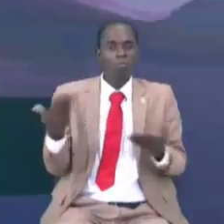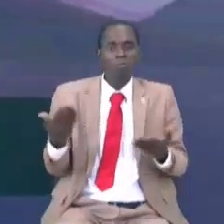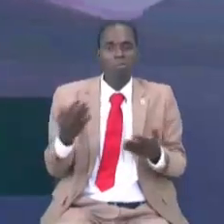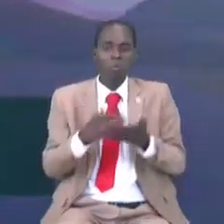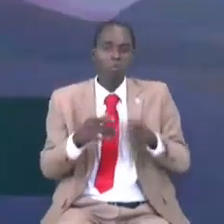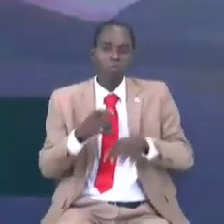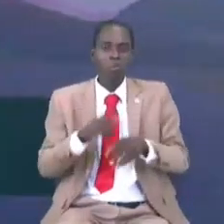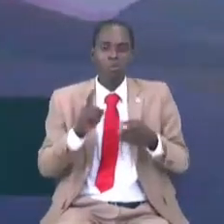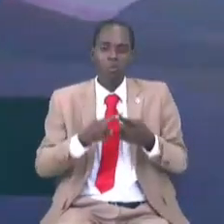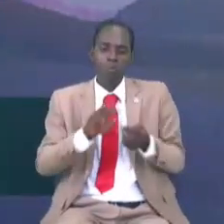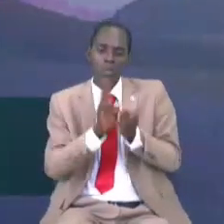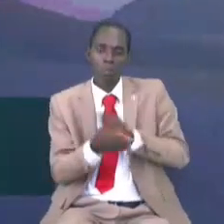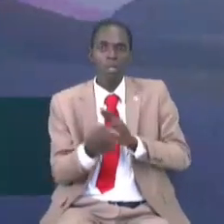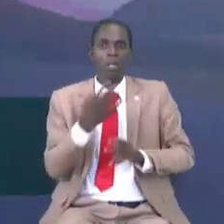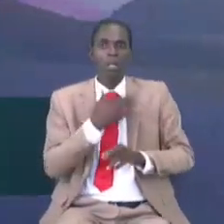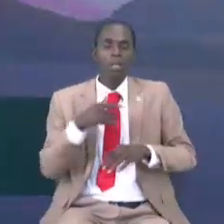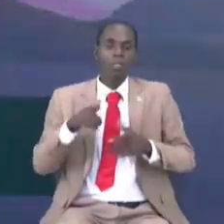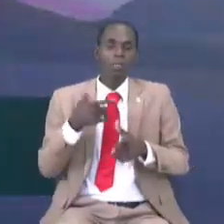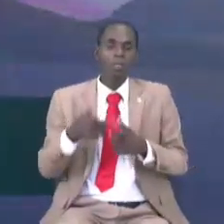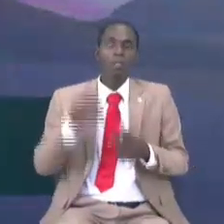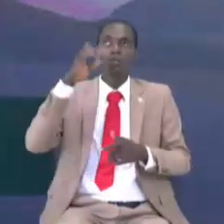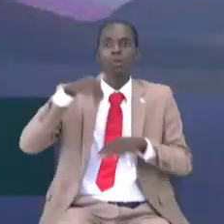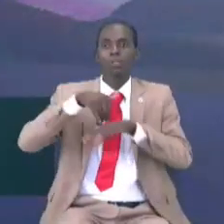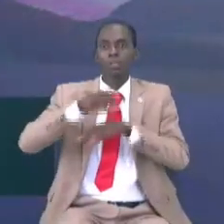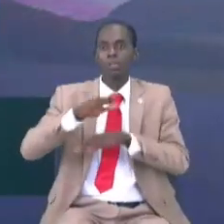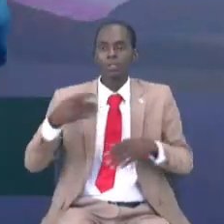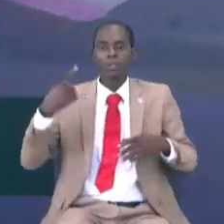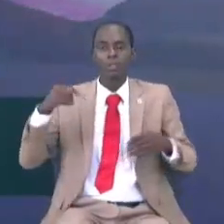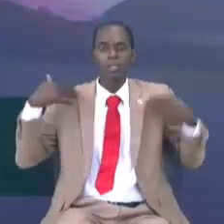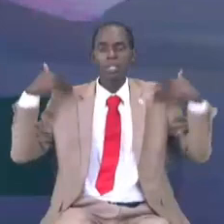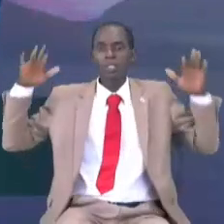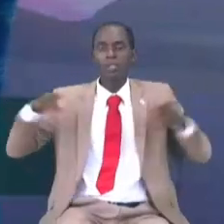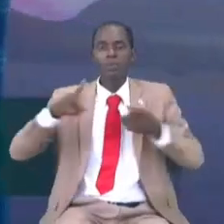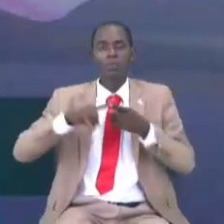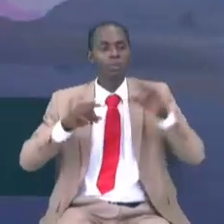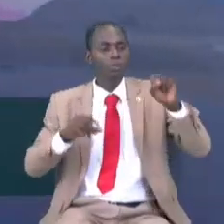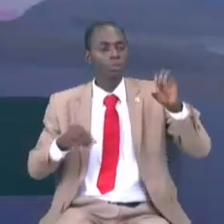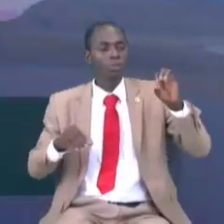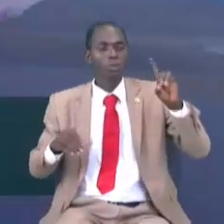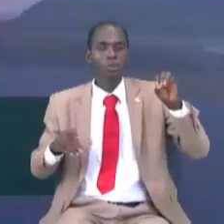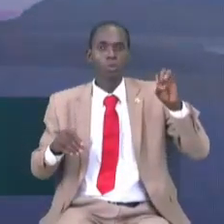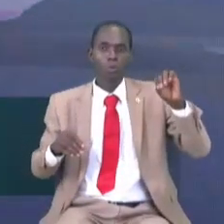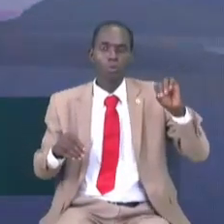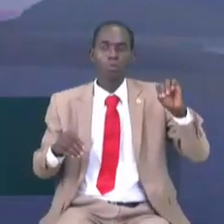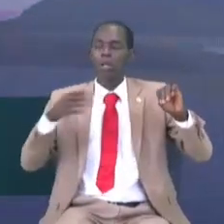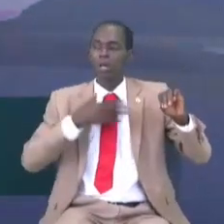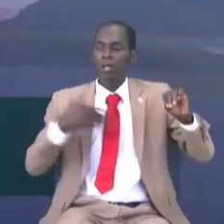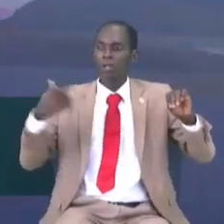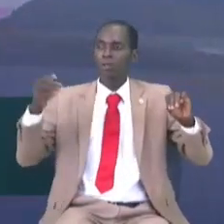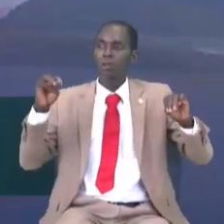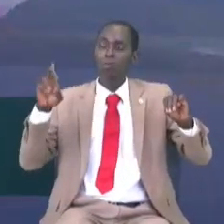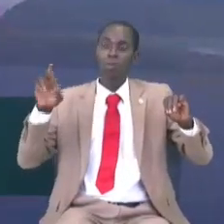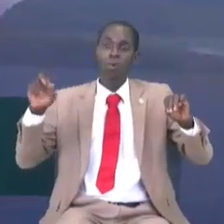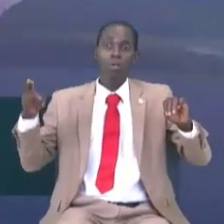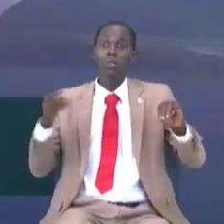Gomorrah. Again, not 40 days now, but still a period for them to know that judgment